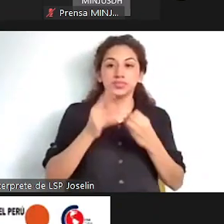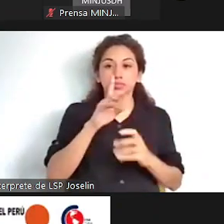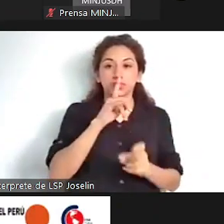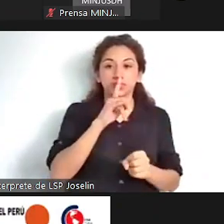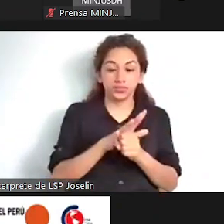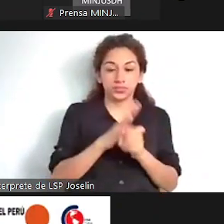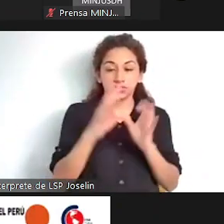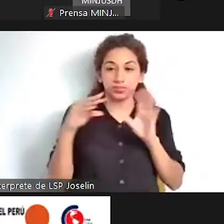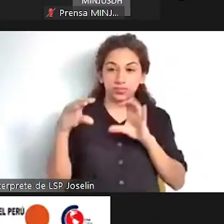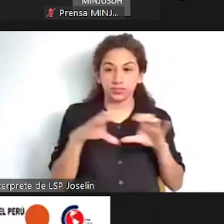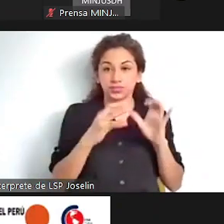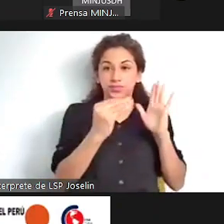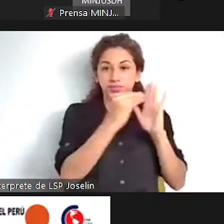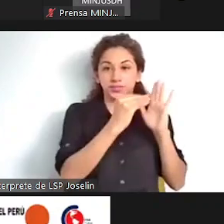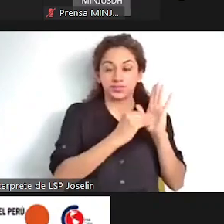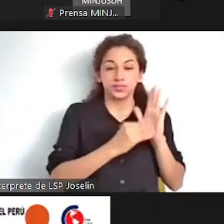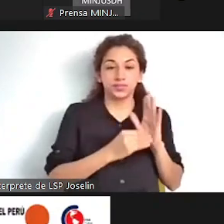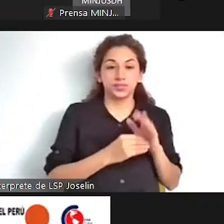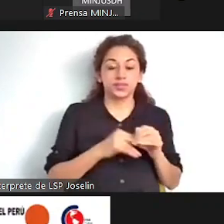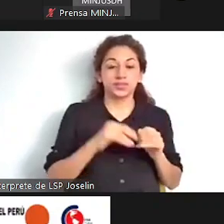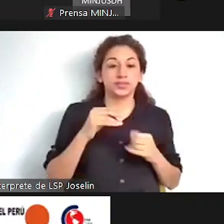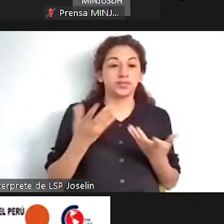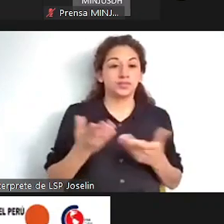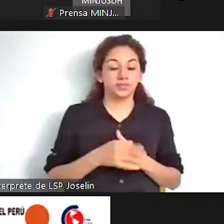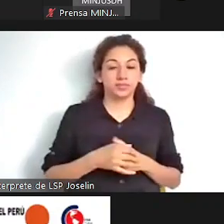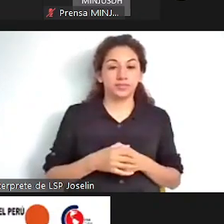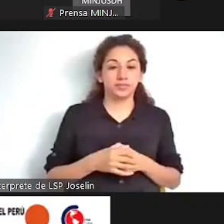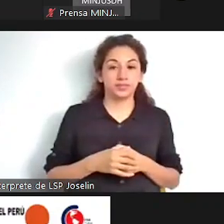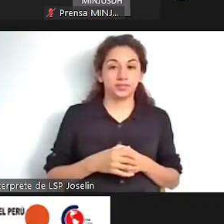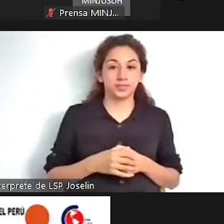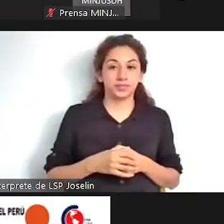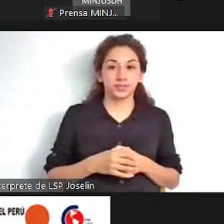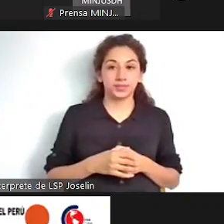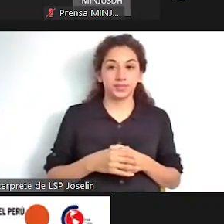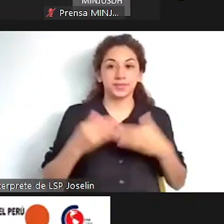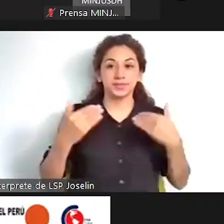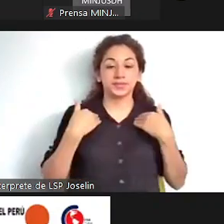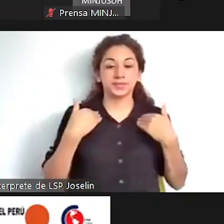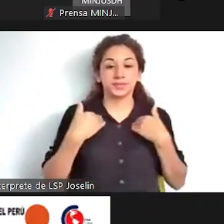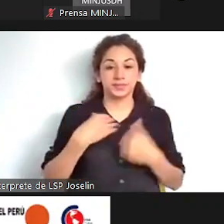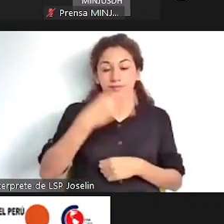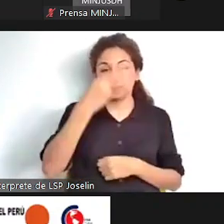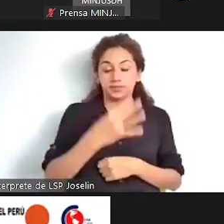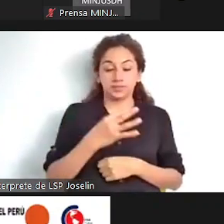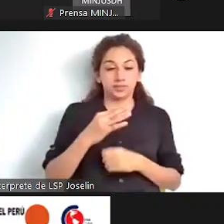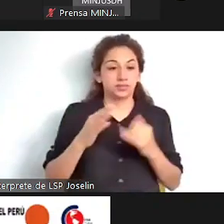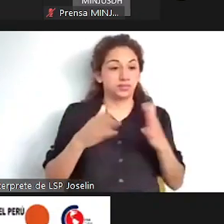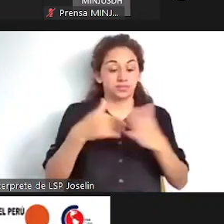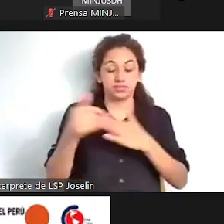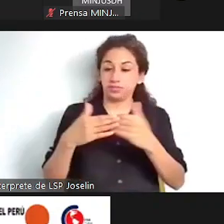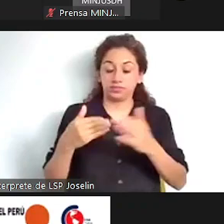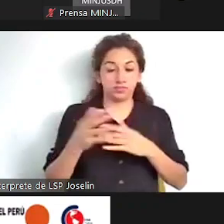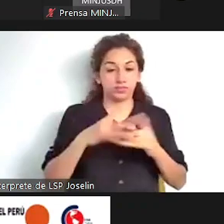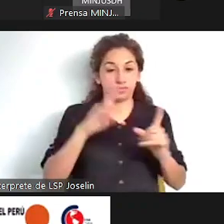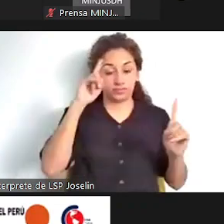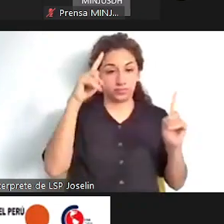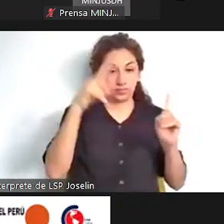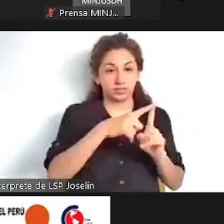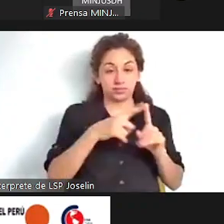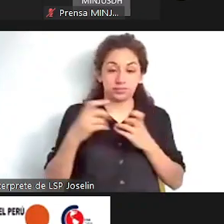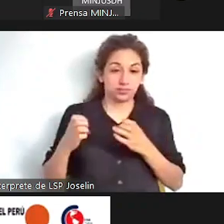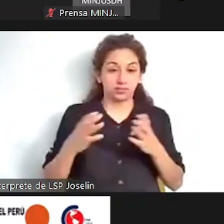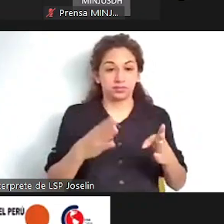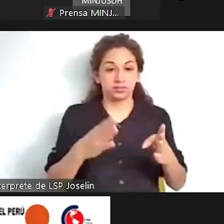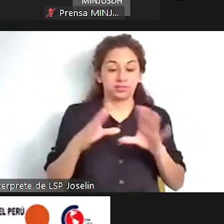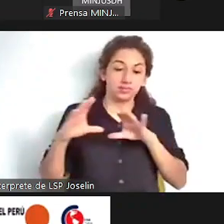compliance of the treaties that were already ratified so we also need to mention that no strategic